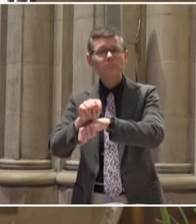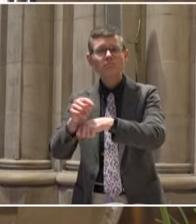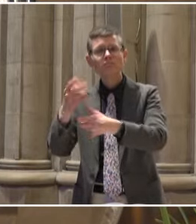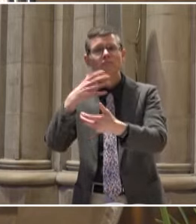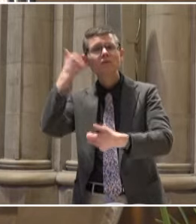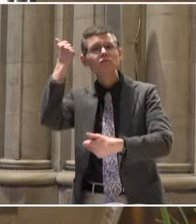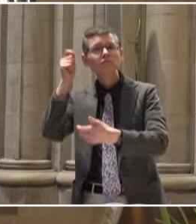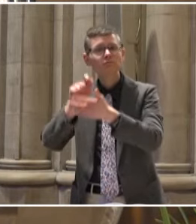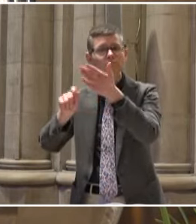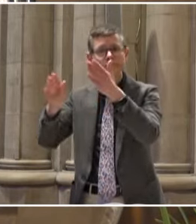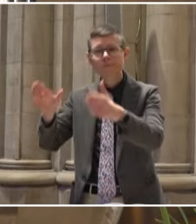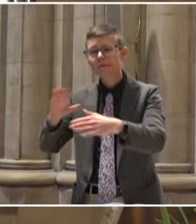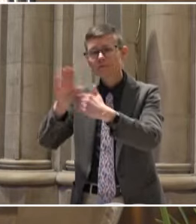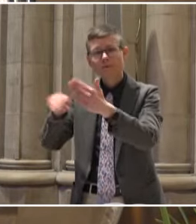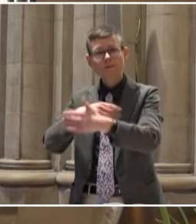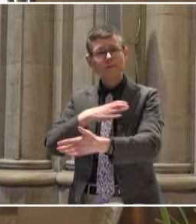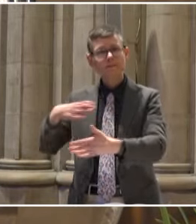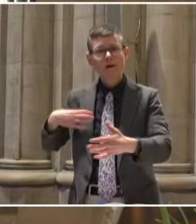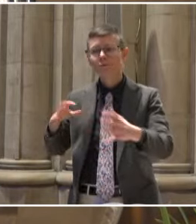scribes and the whole council.